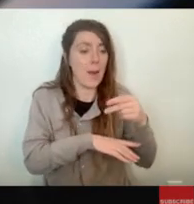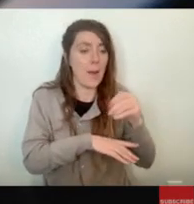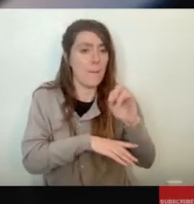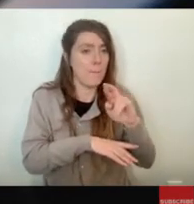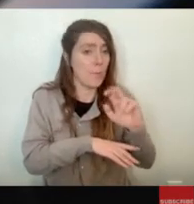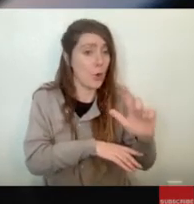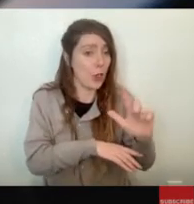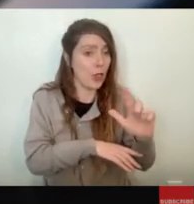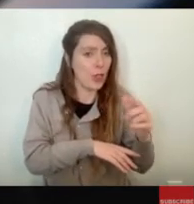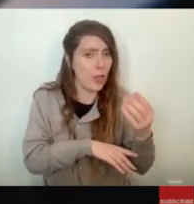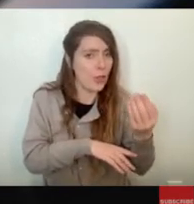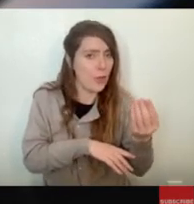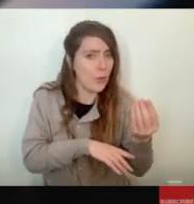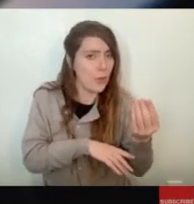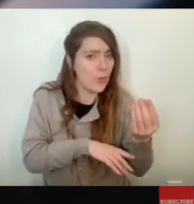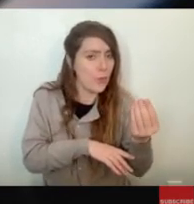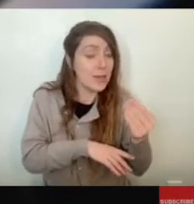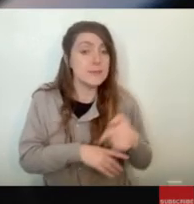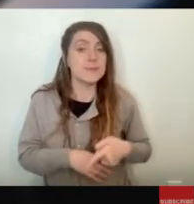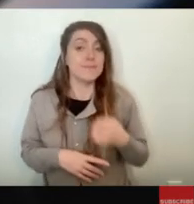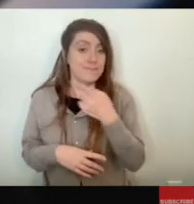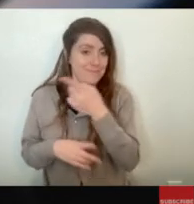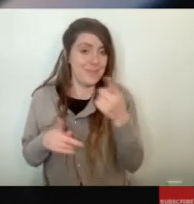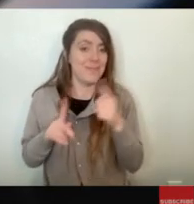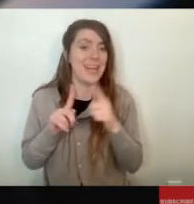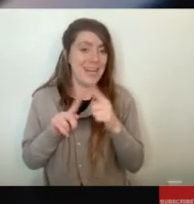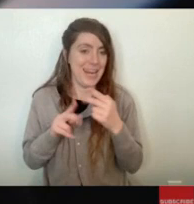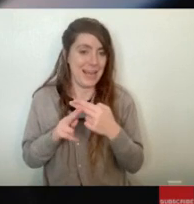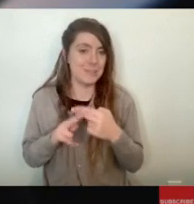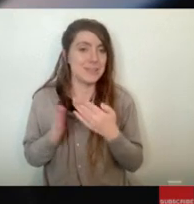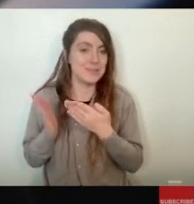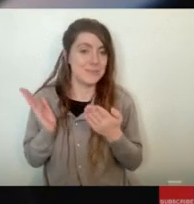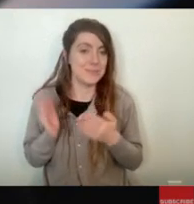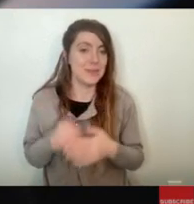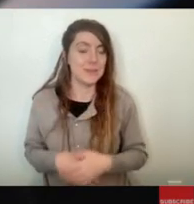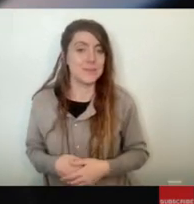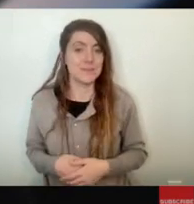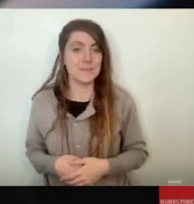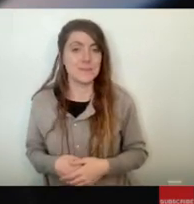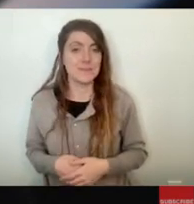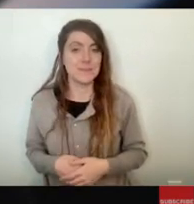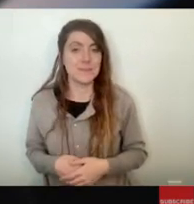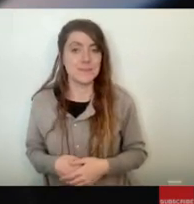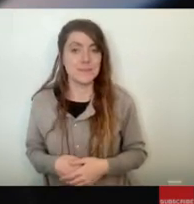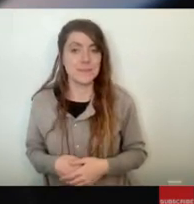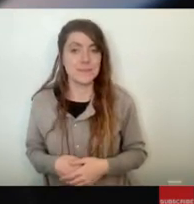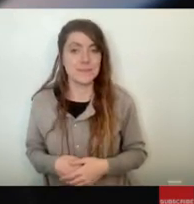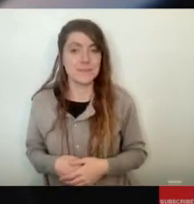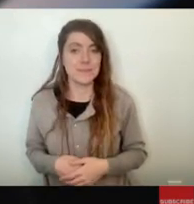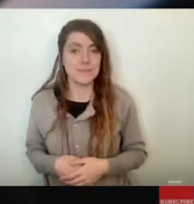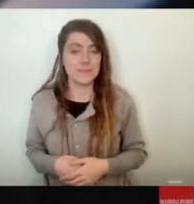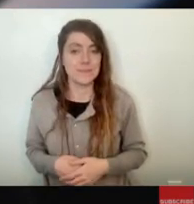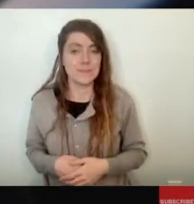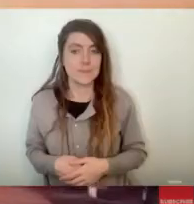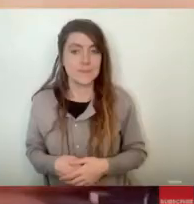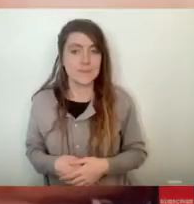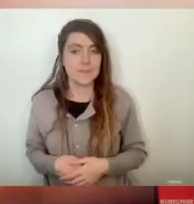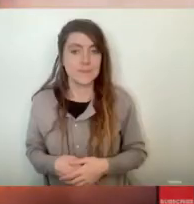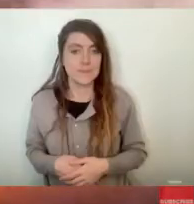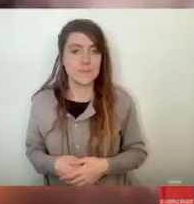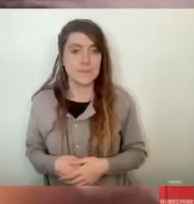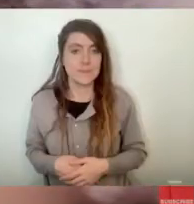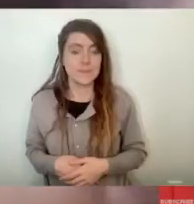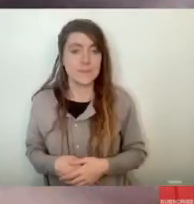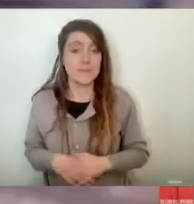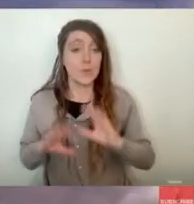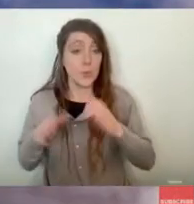six-person crew are singer Katy Perry, journalist Gayle King, and Lauren Sanchez, pilot and fiancé of Blue Origin founder Jeff Bezos. The crew